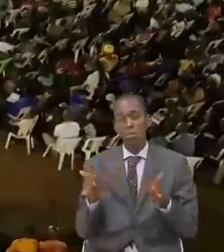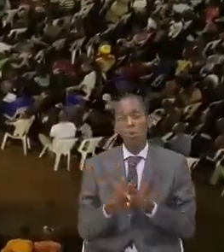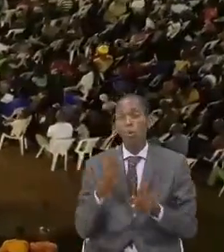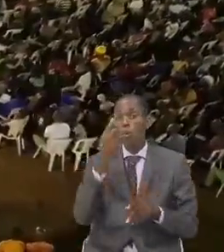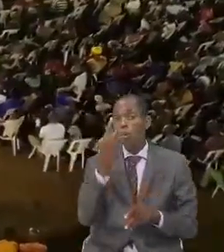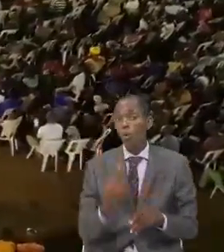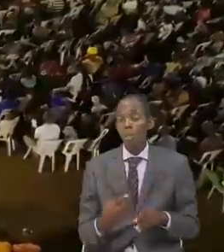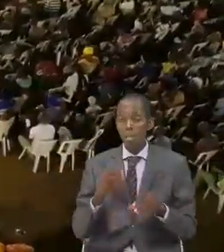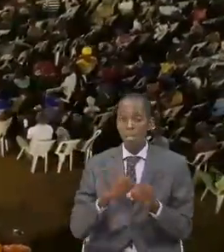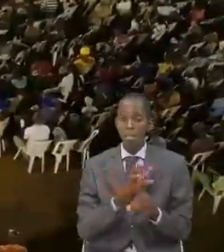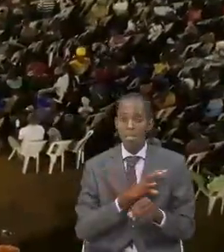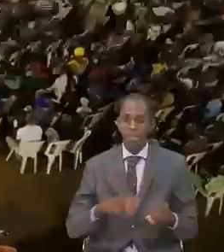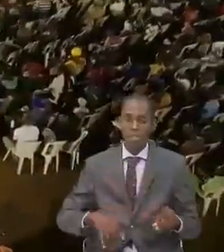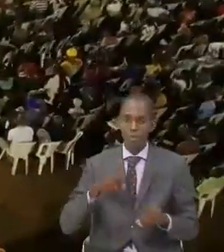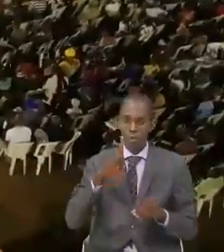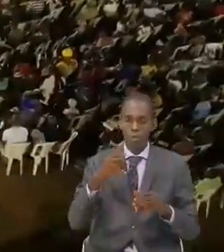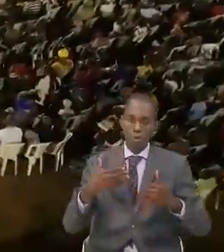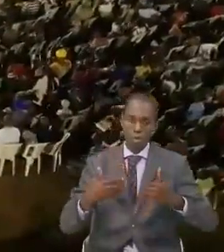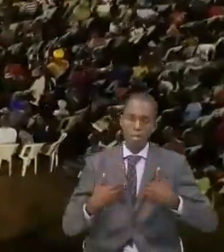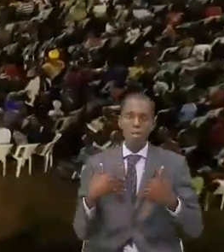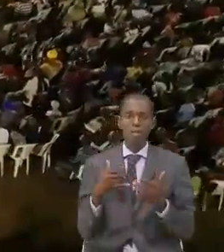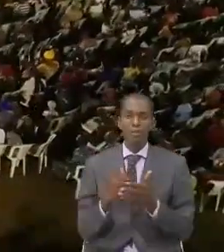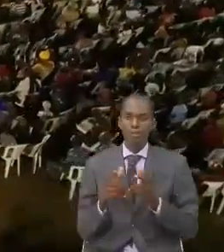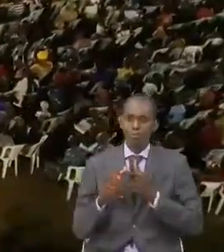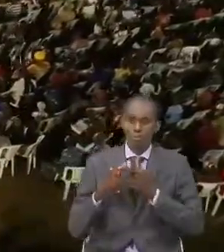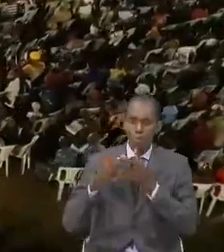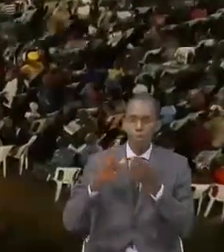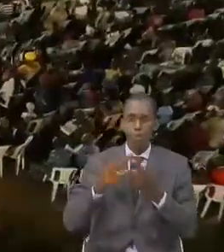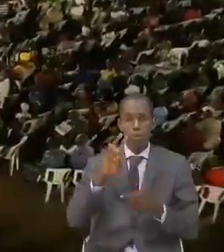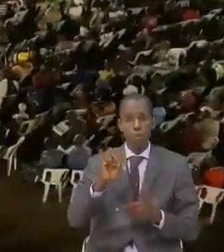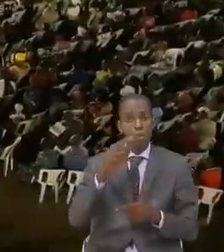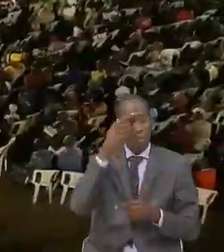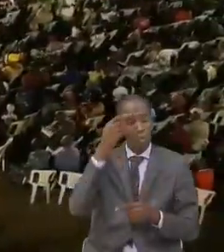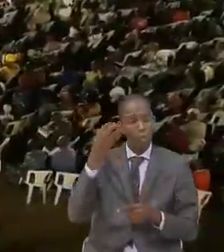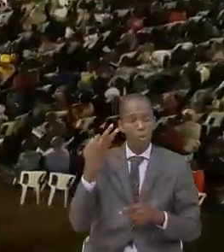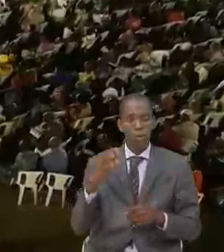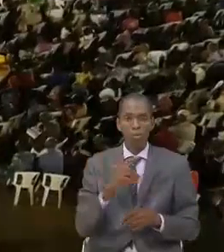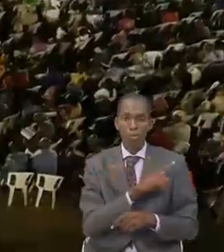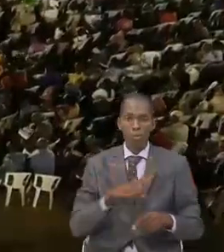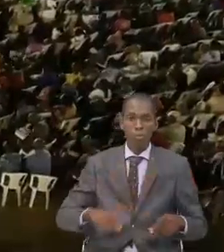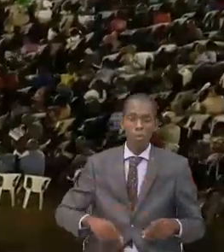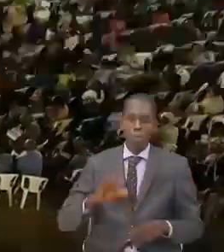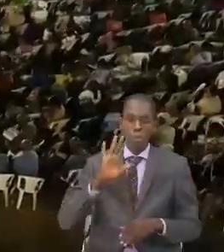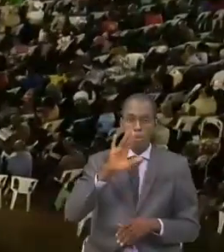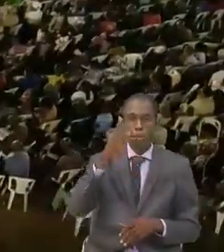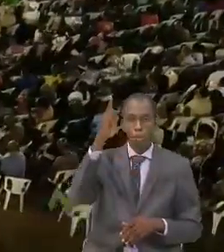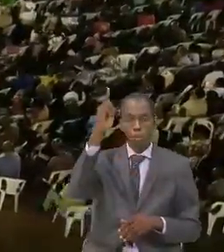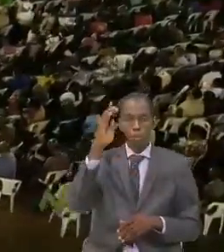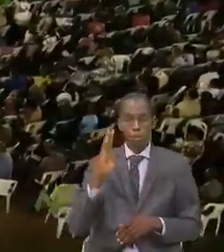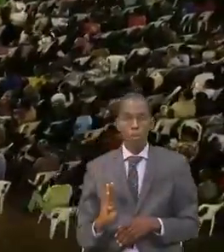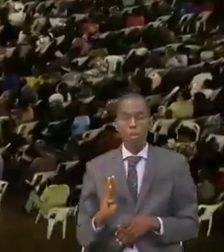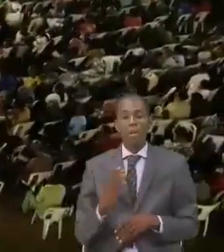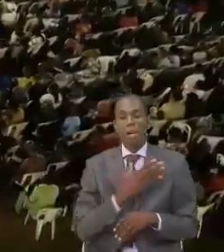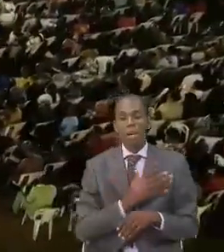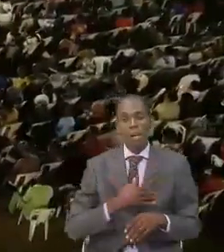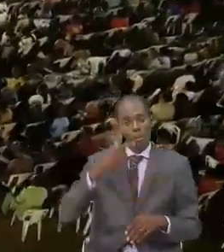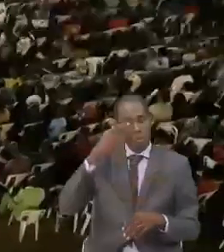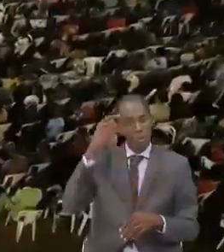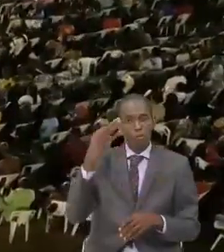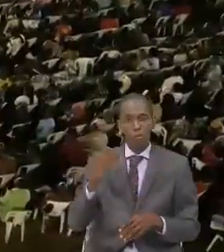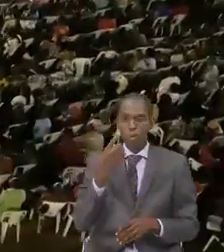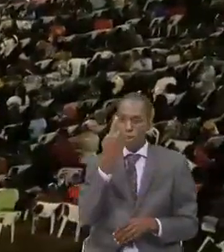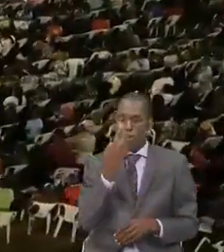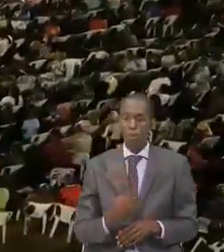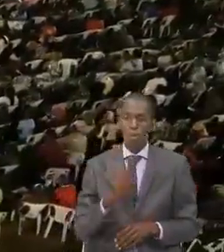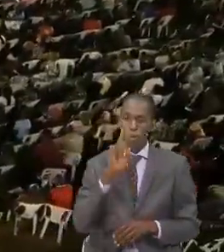any other place. Only in Christ you have this. You run unto him because of the Lord thy